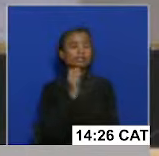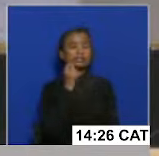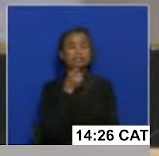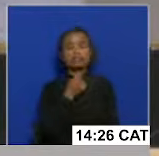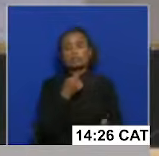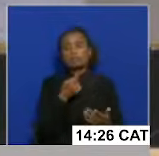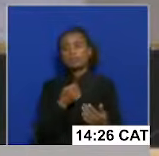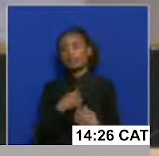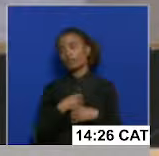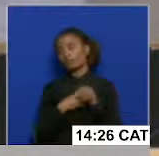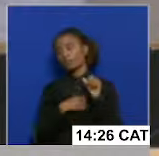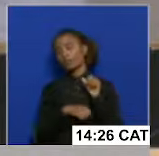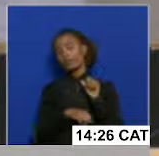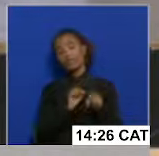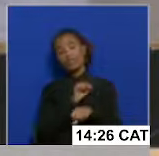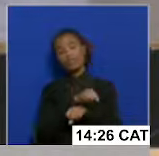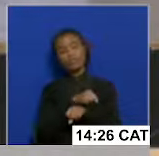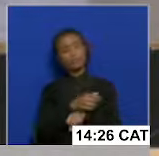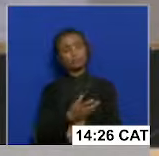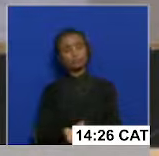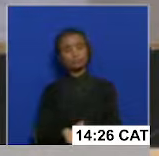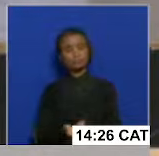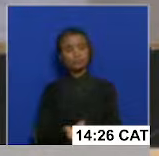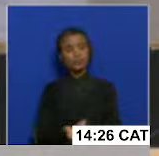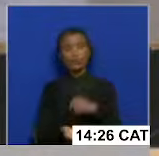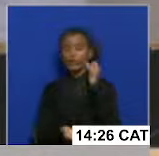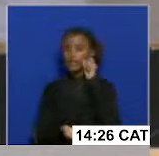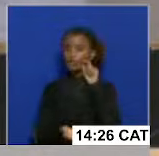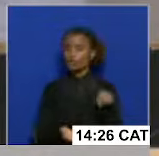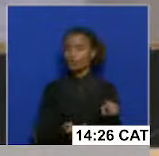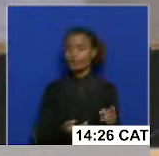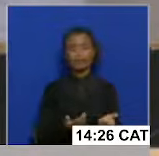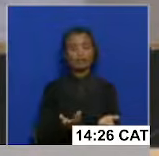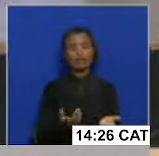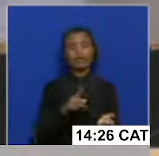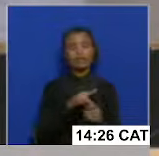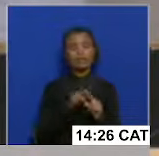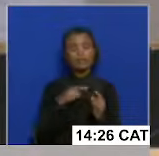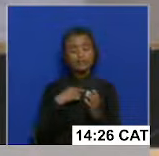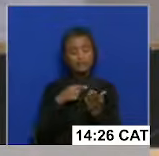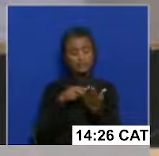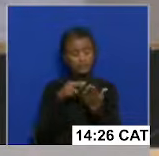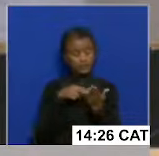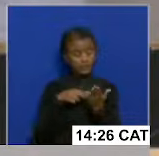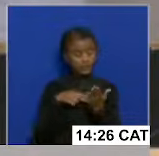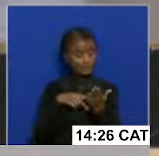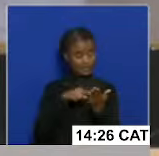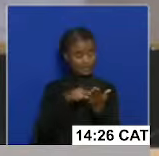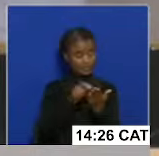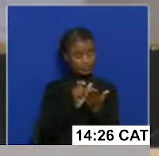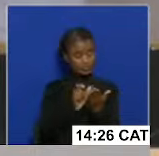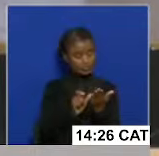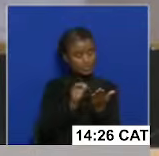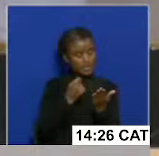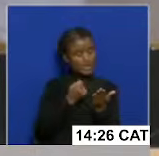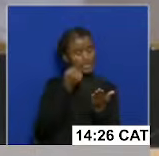that. I didn't read that message with understanding. You did not read the text, you say?